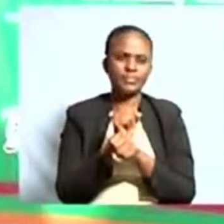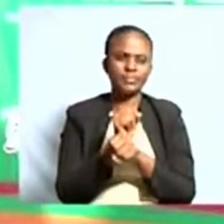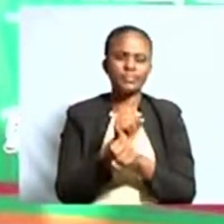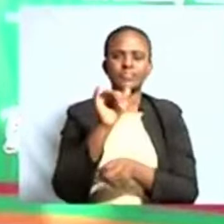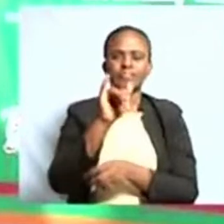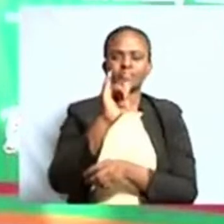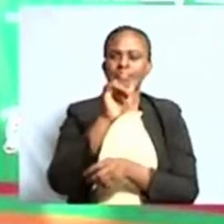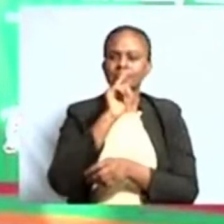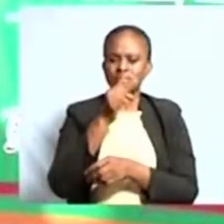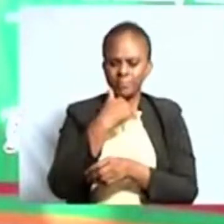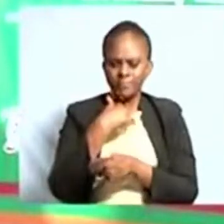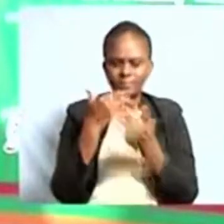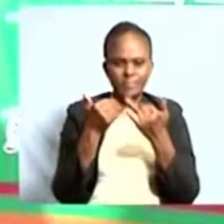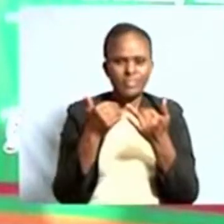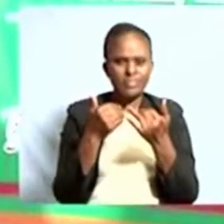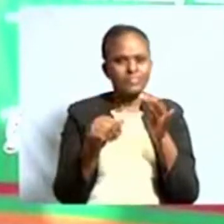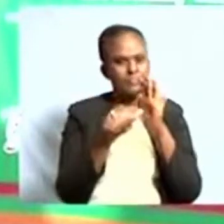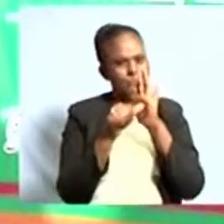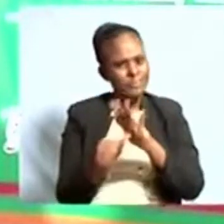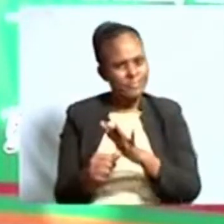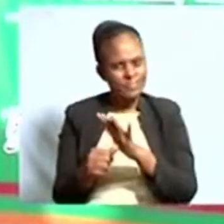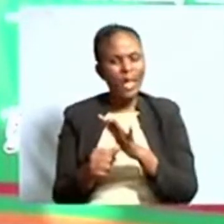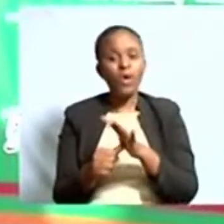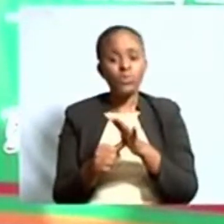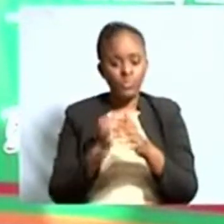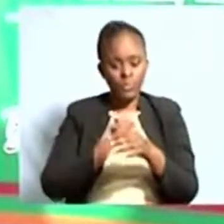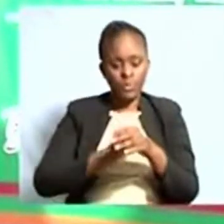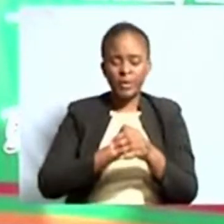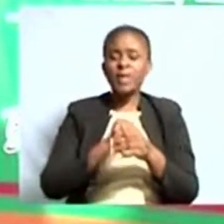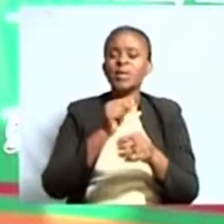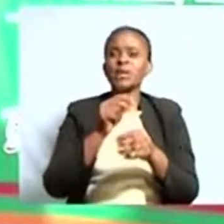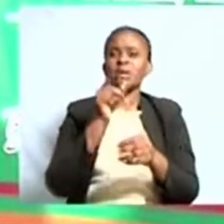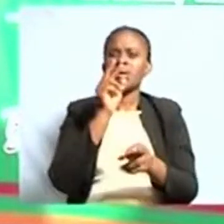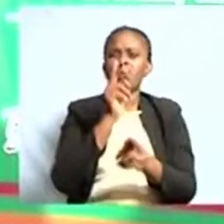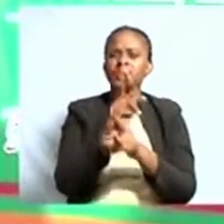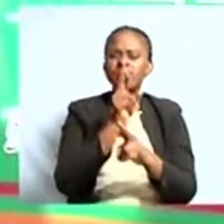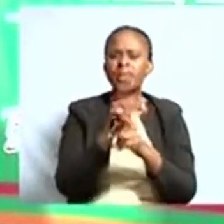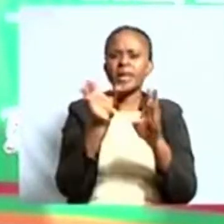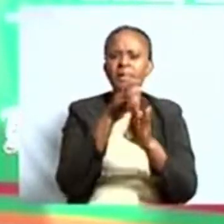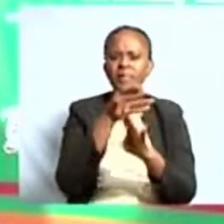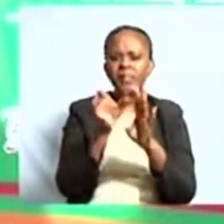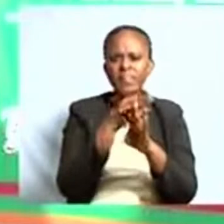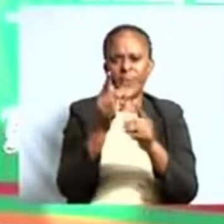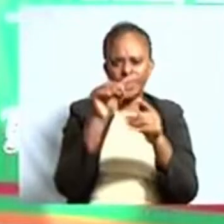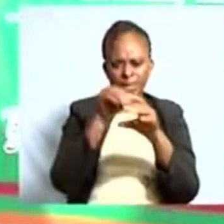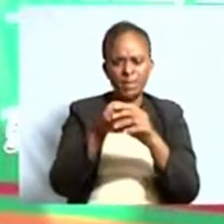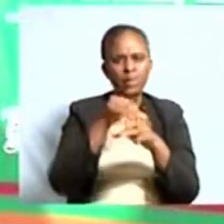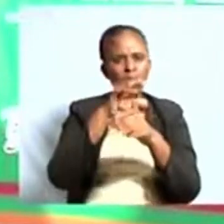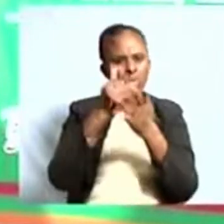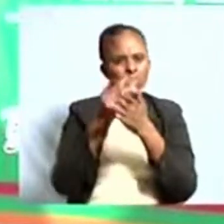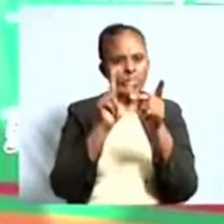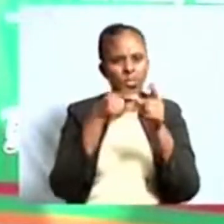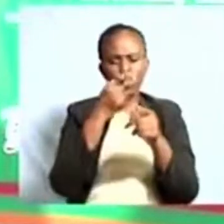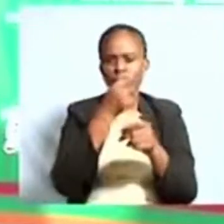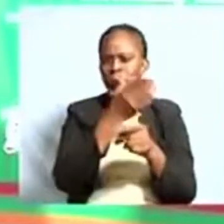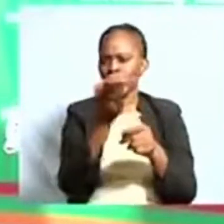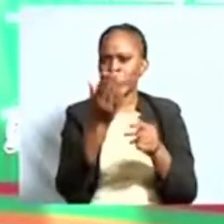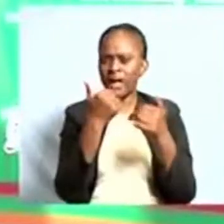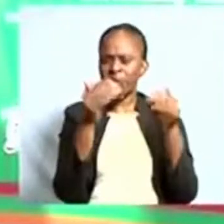Definitely there now an infringement comes in, and that's piracy. So all those who have got these two